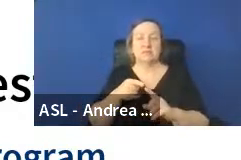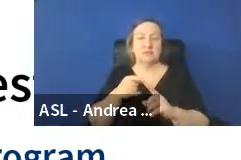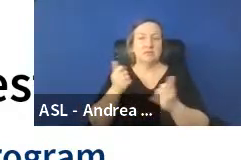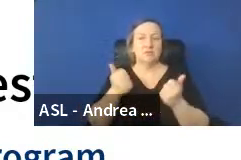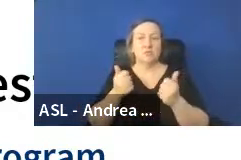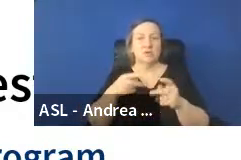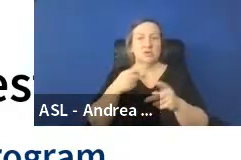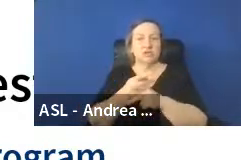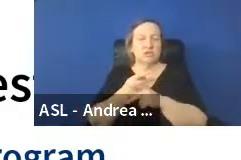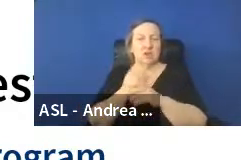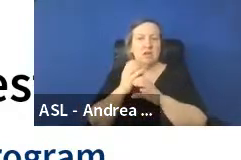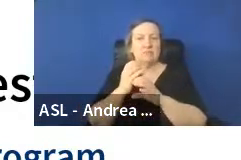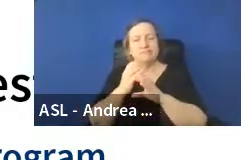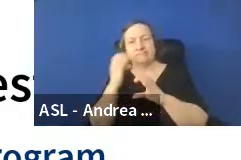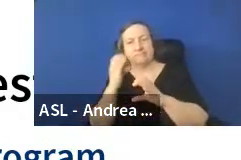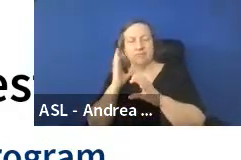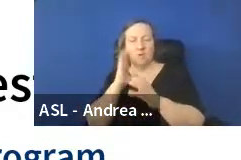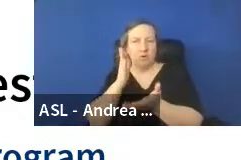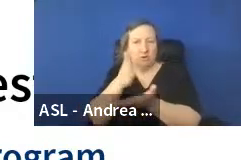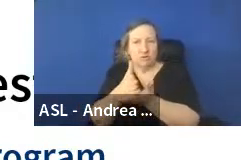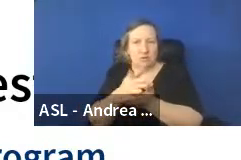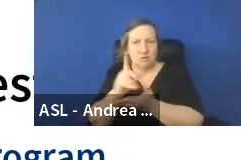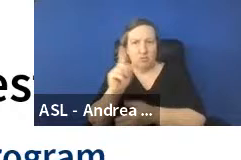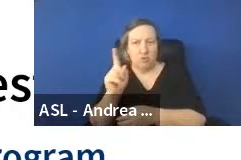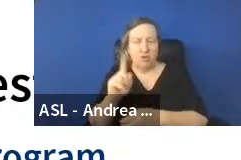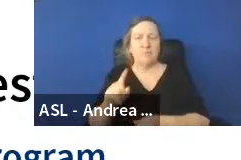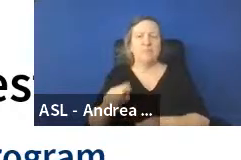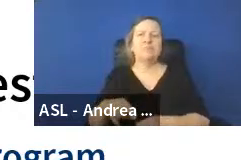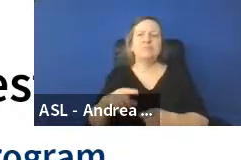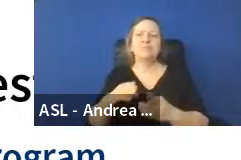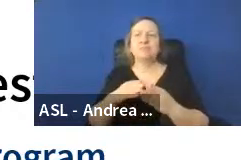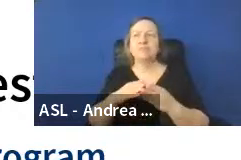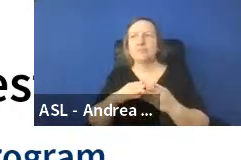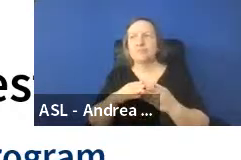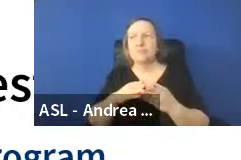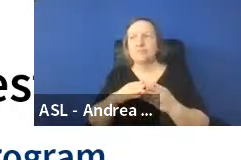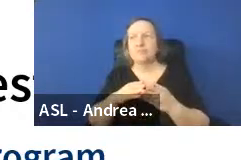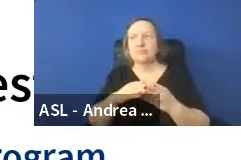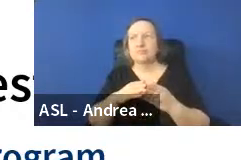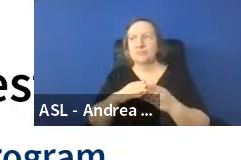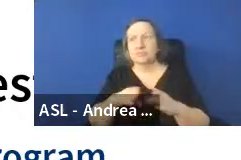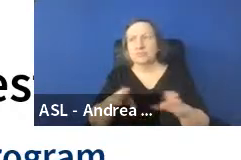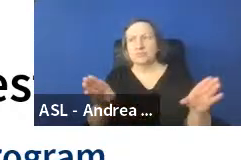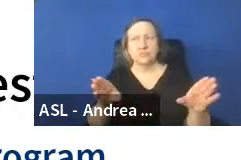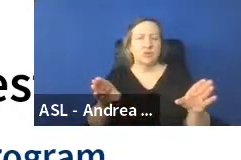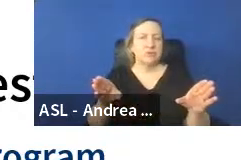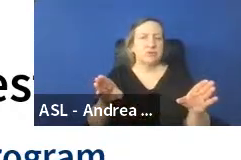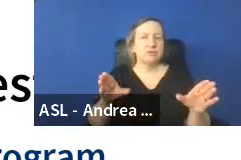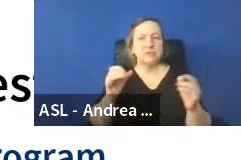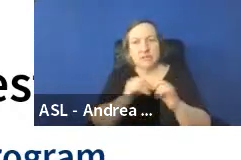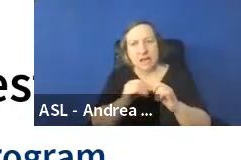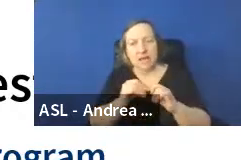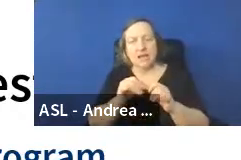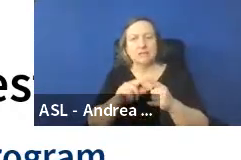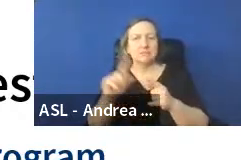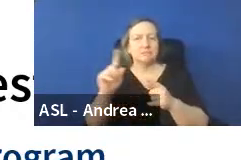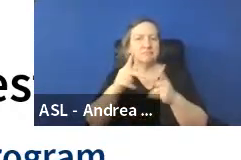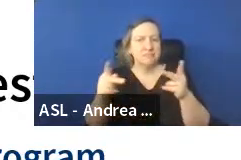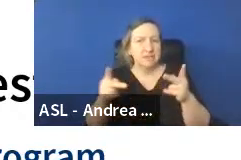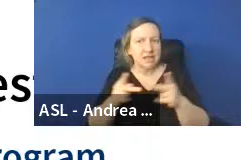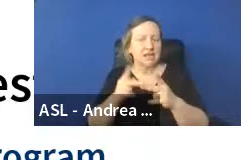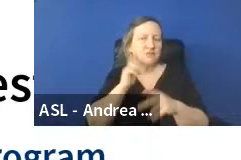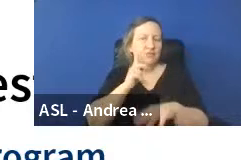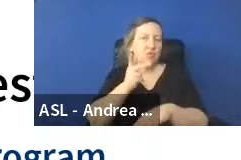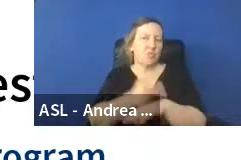to provide access to potential riders? And then the general size and location for park and rides. And so we